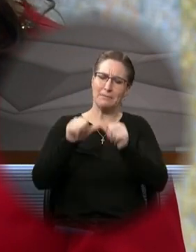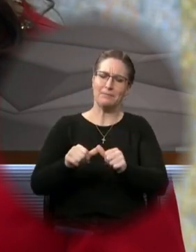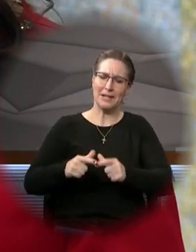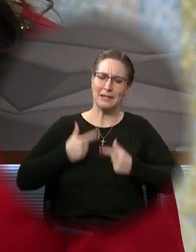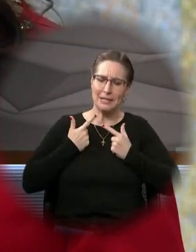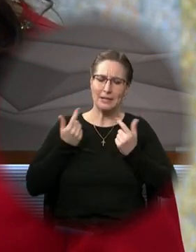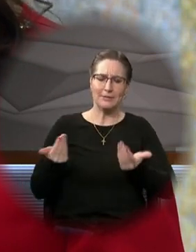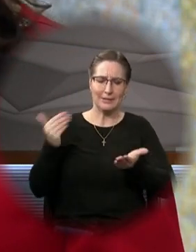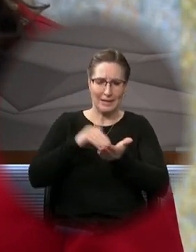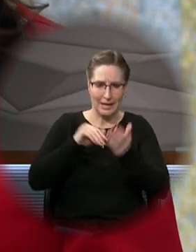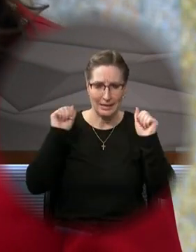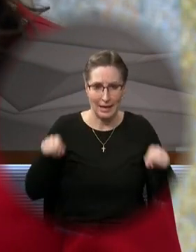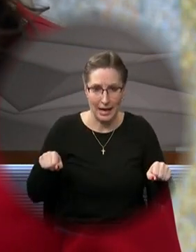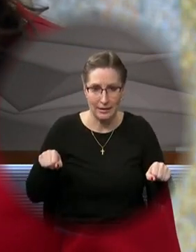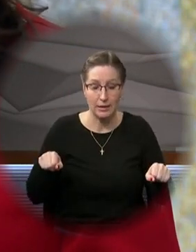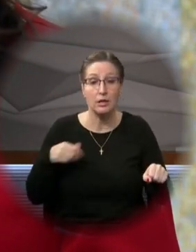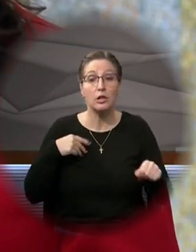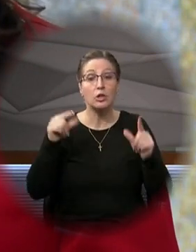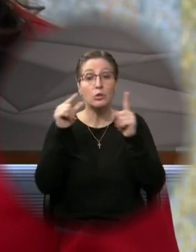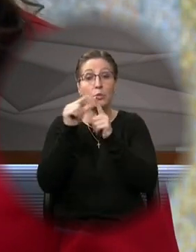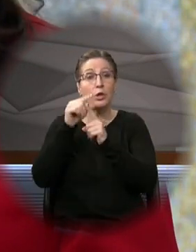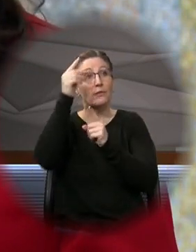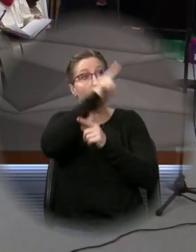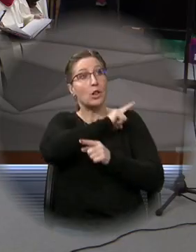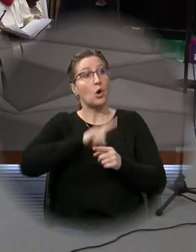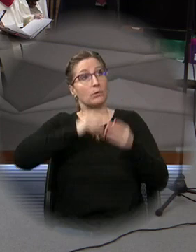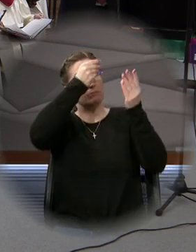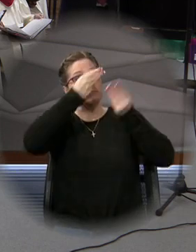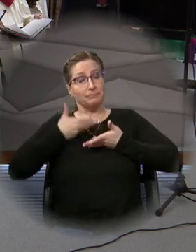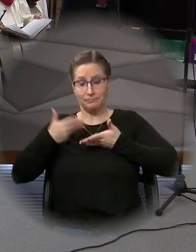eternal life. The word of the Lord.